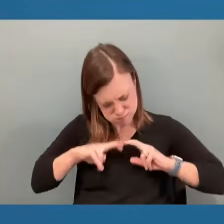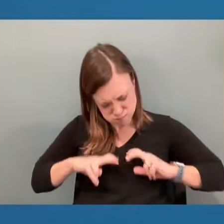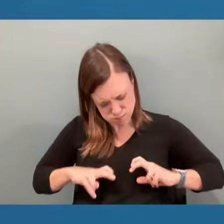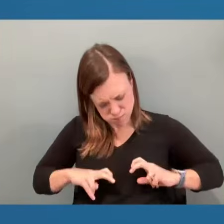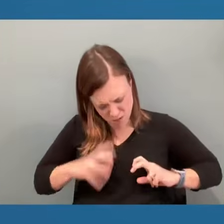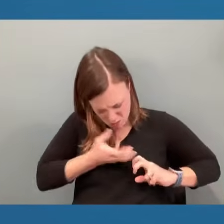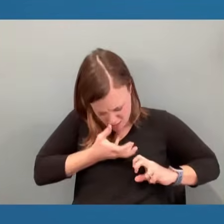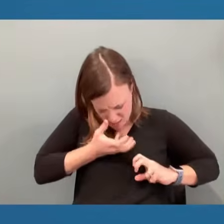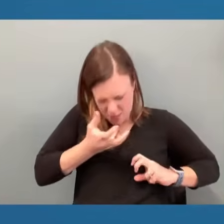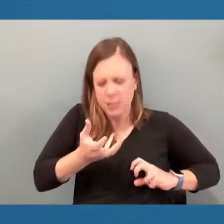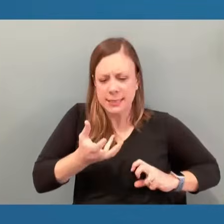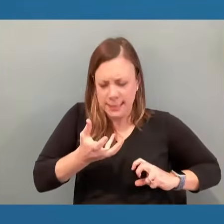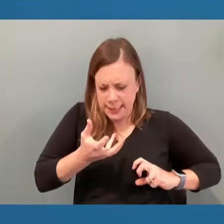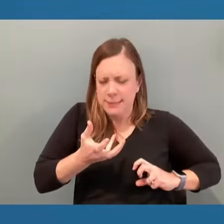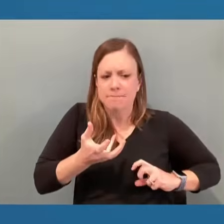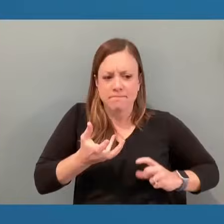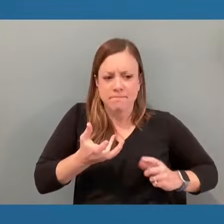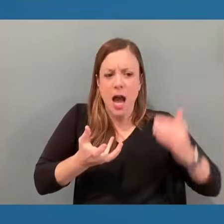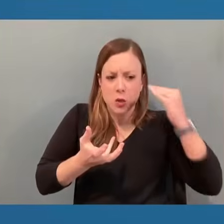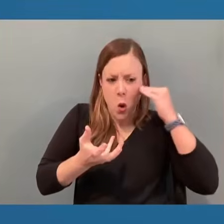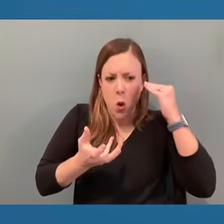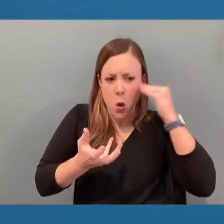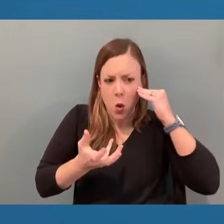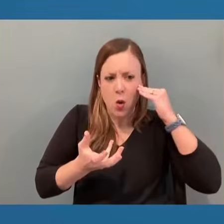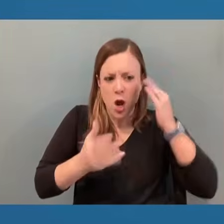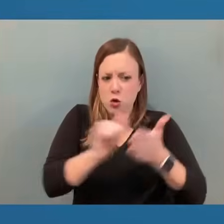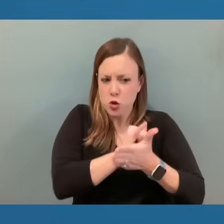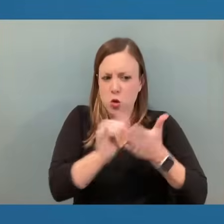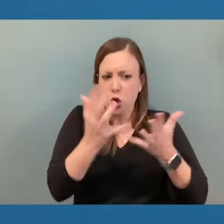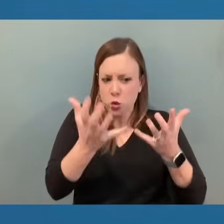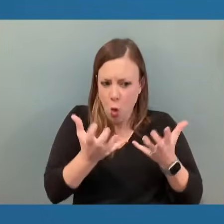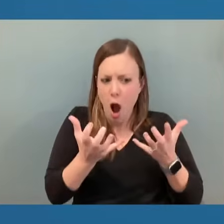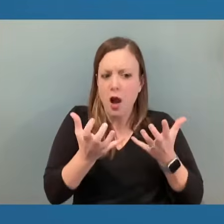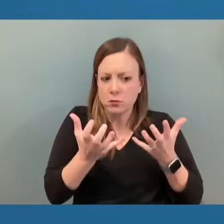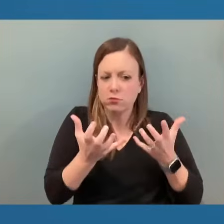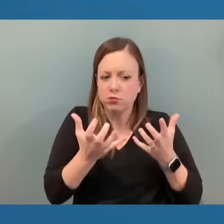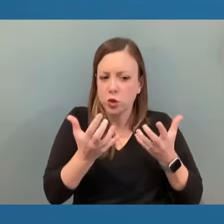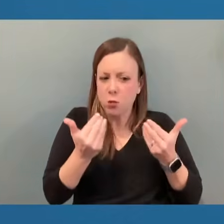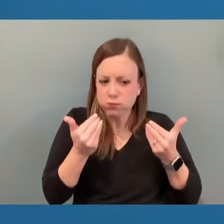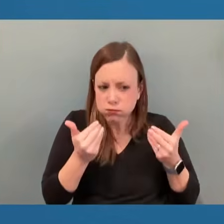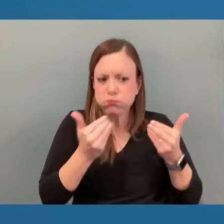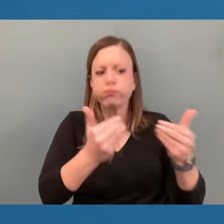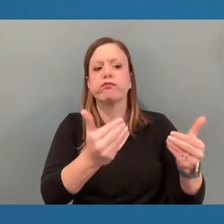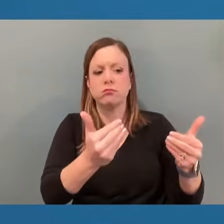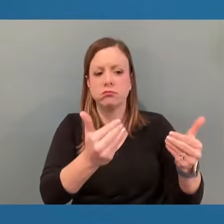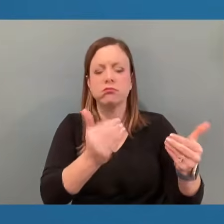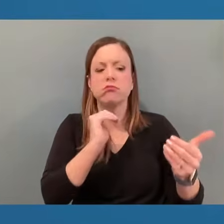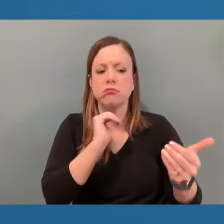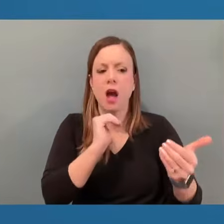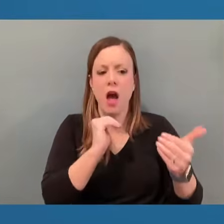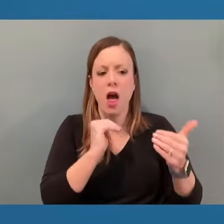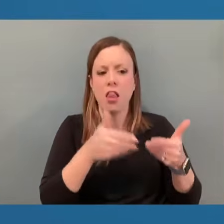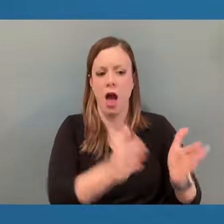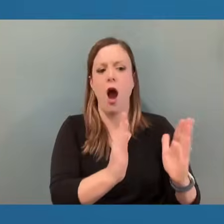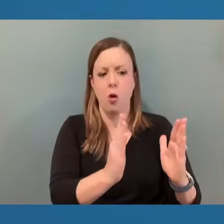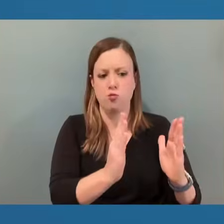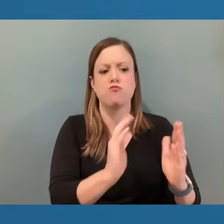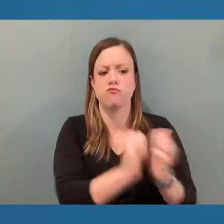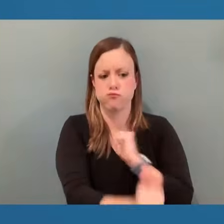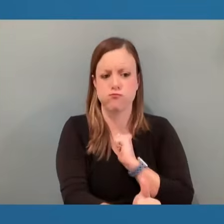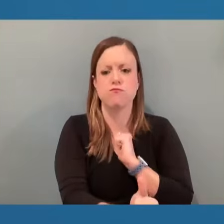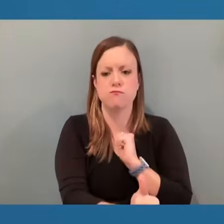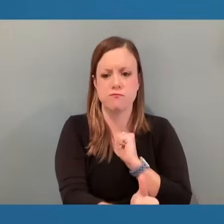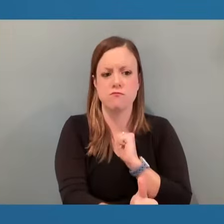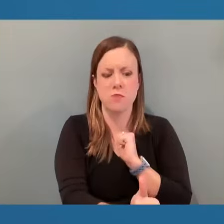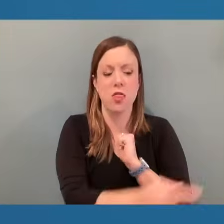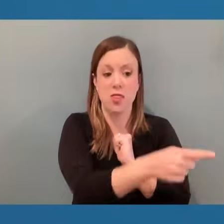all New Yorkers, the majority of whom want this option at the end of their lives for their loved ones